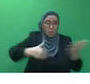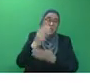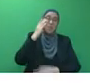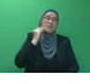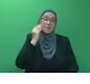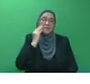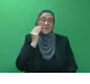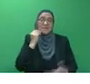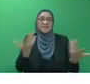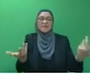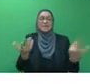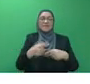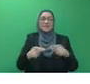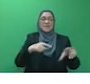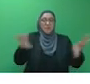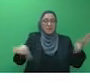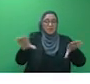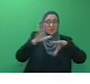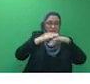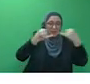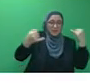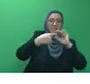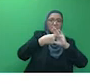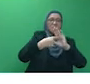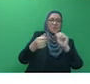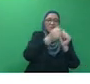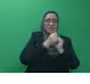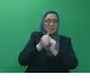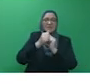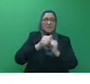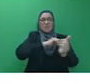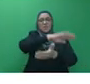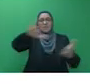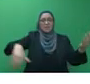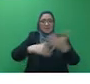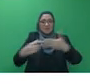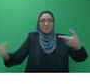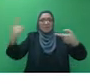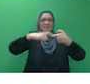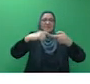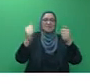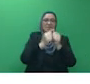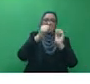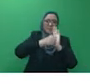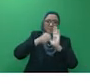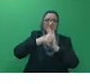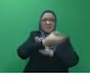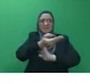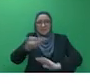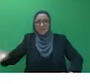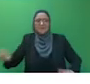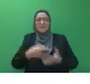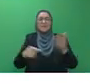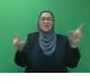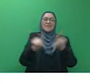together this whole thing about resourcefulness i think it is a topic on his own and because you know this whole event for per